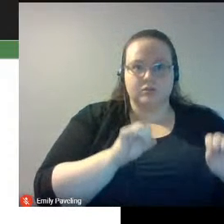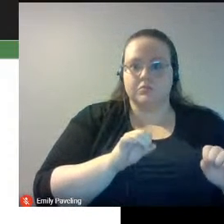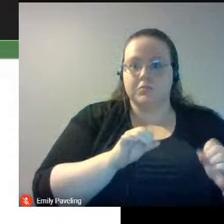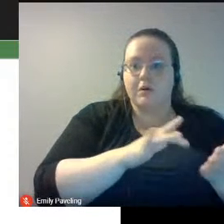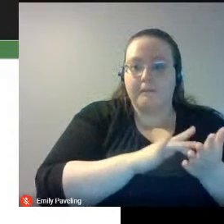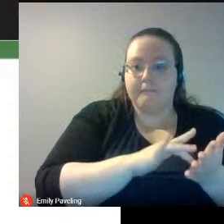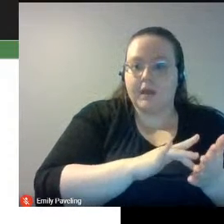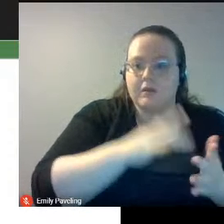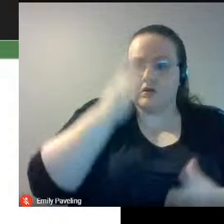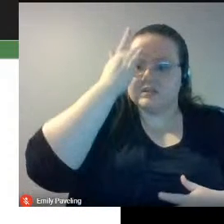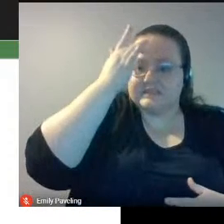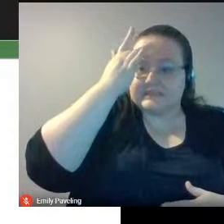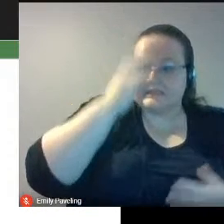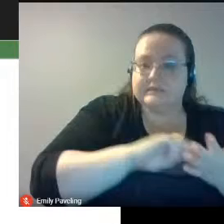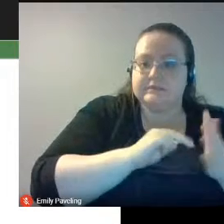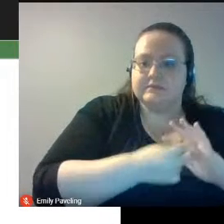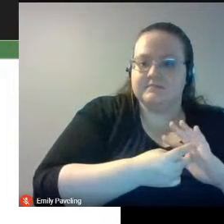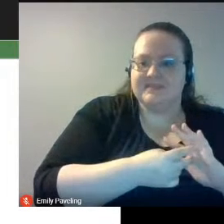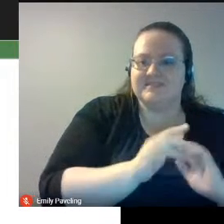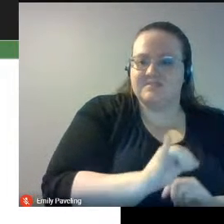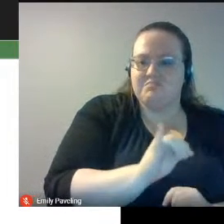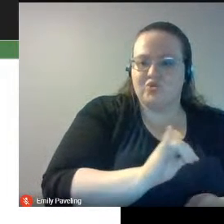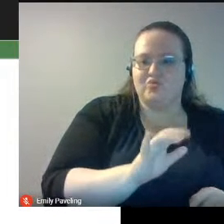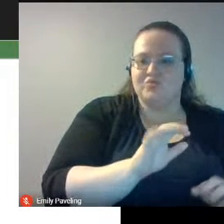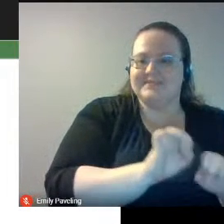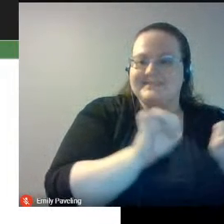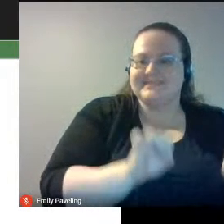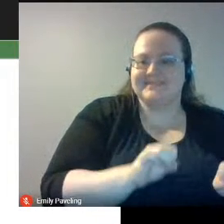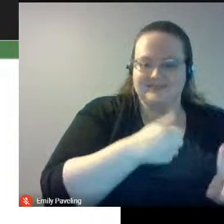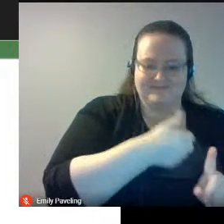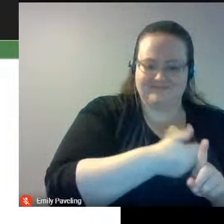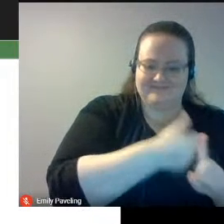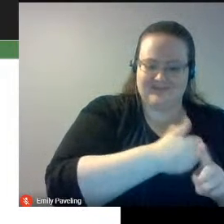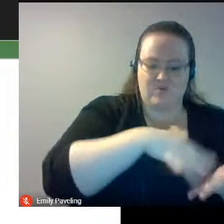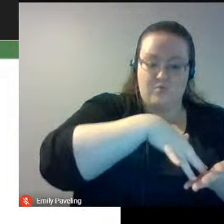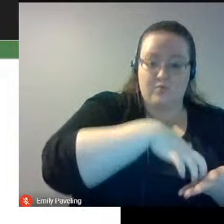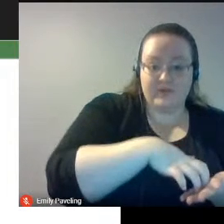if they get COVID-19? Kids who already have